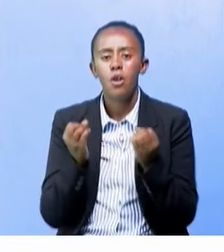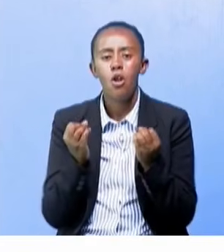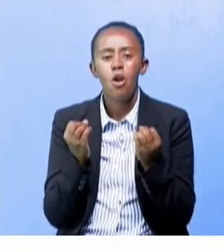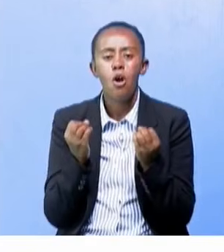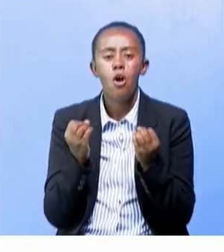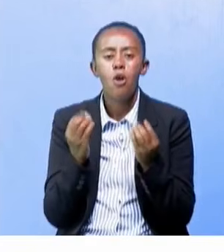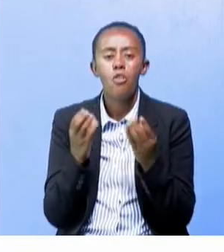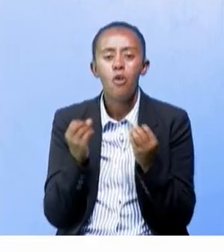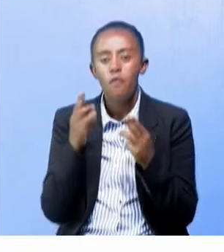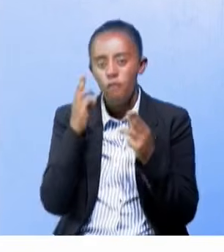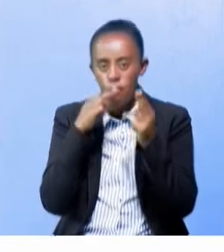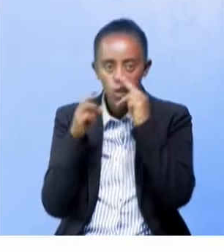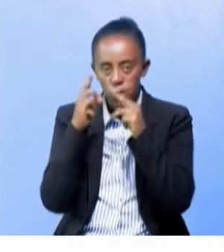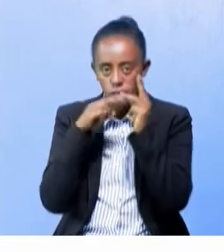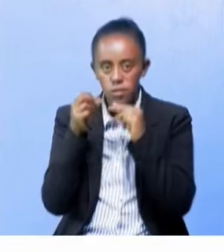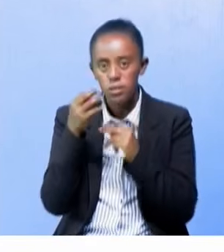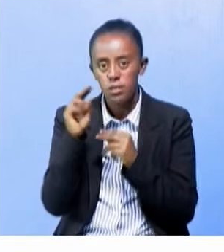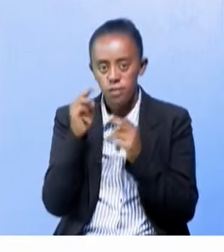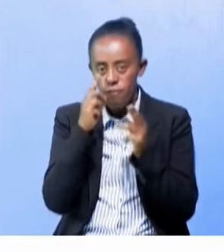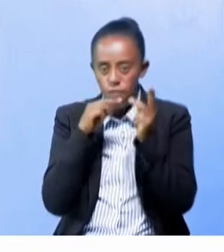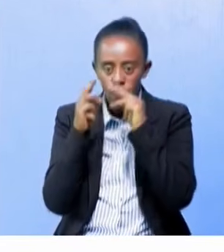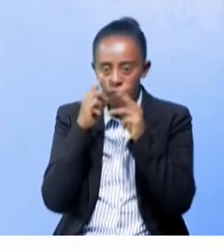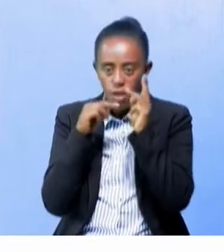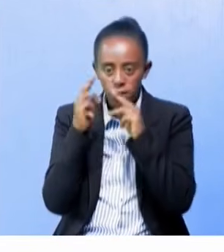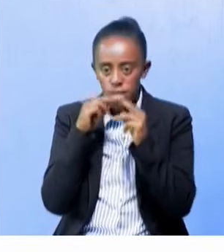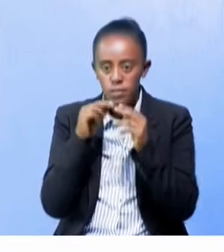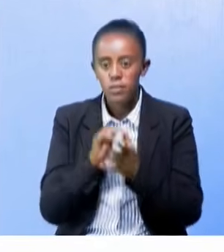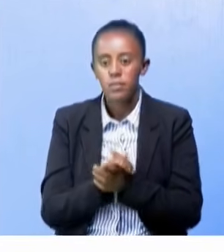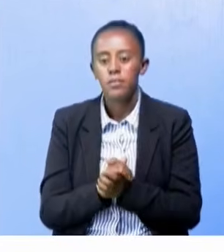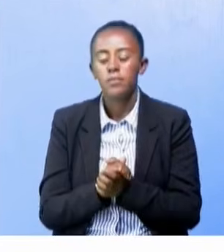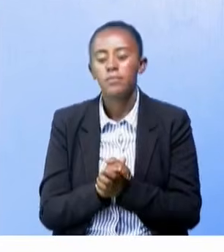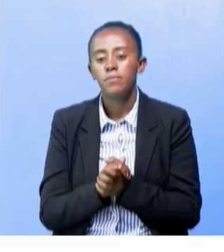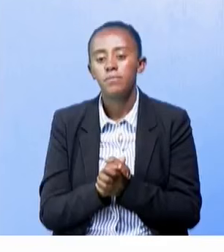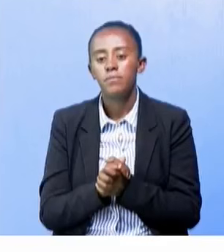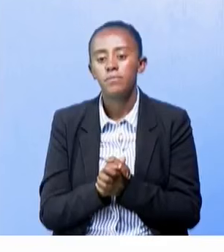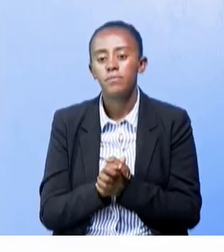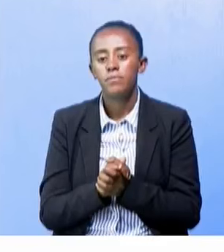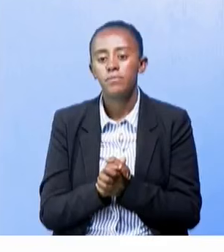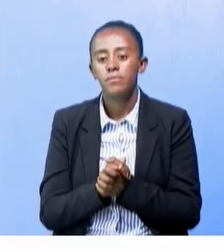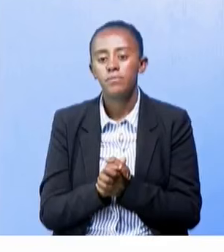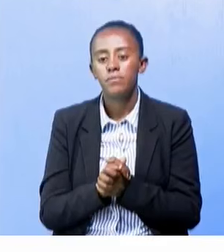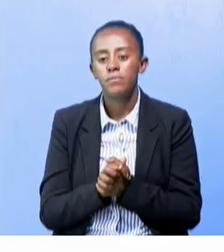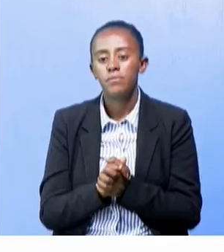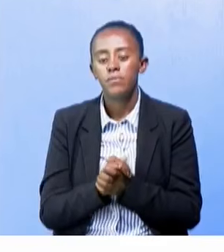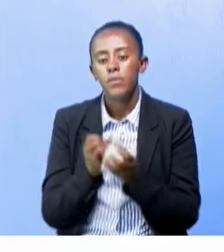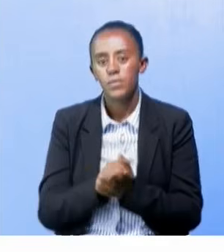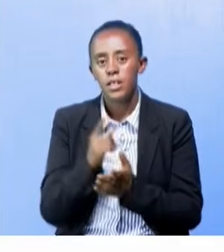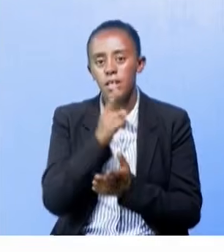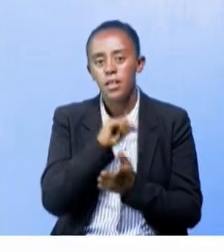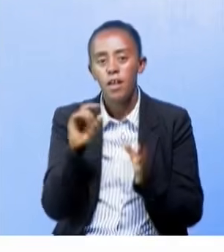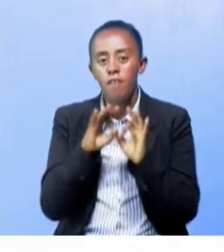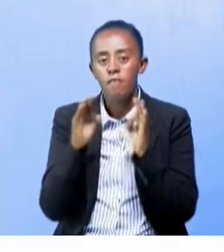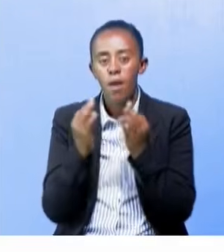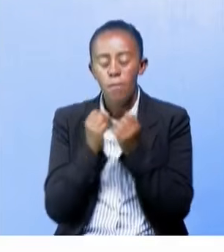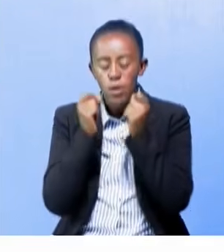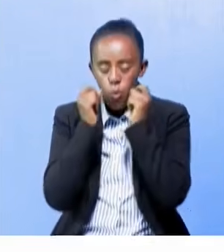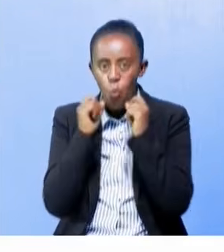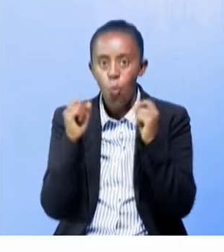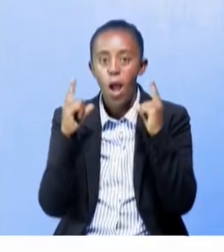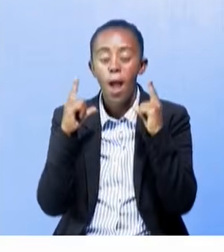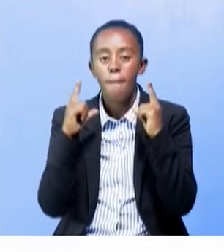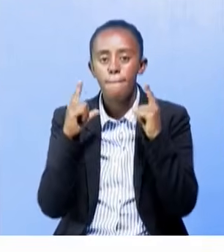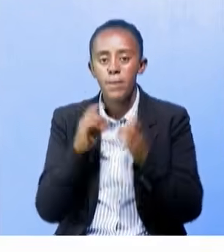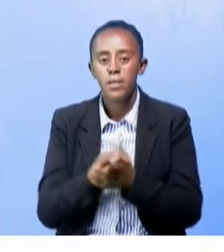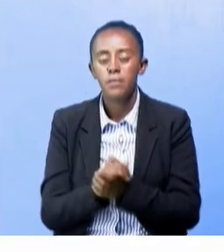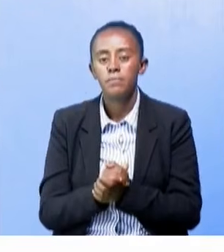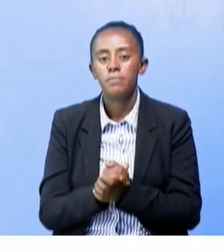was a lot of fun. The family wake